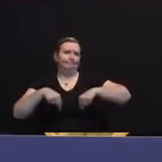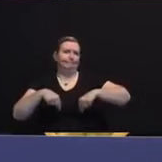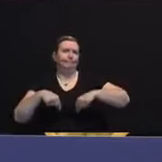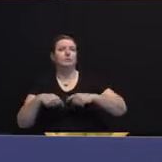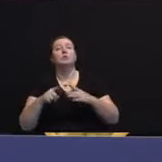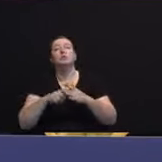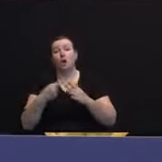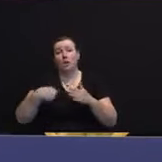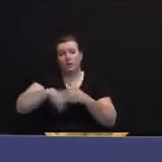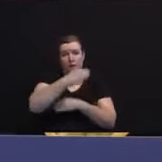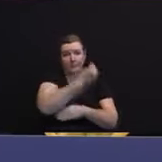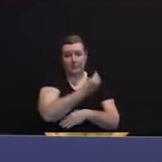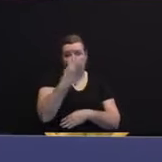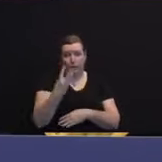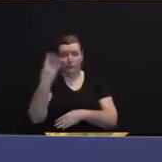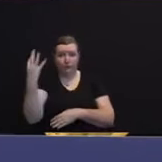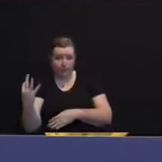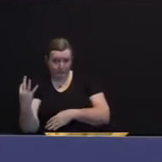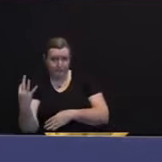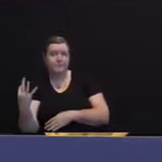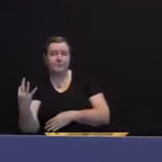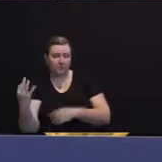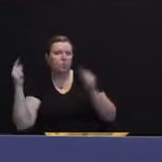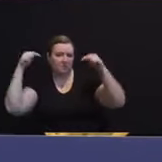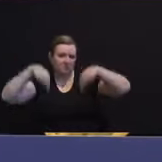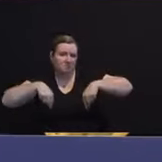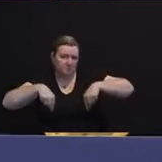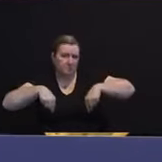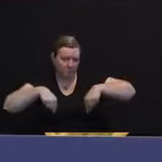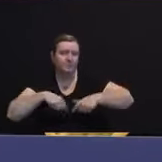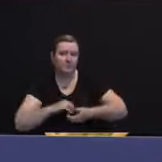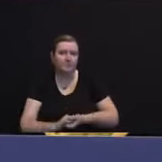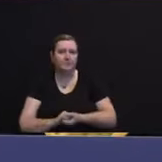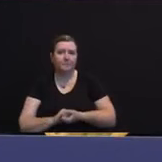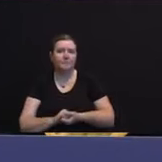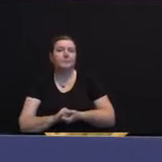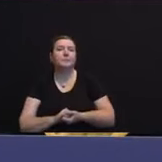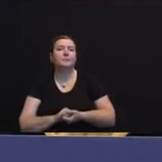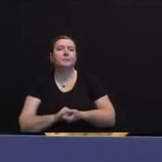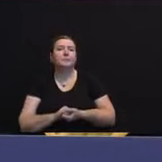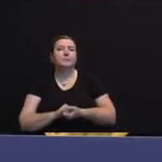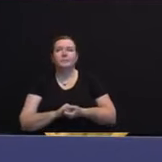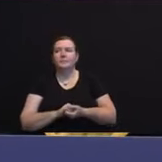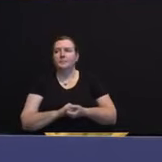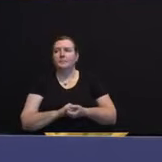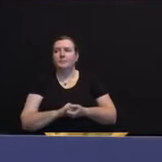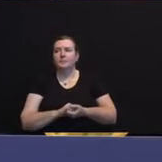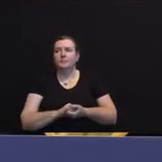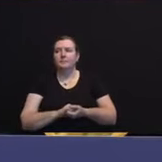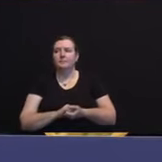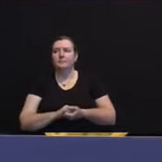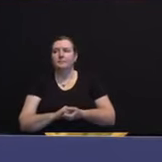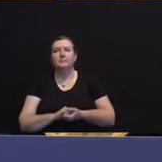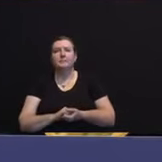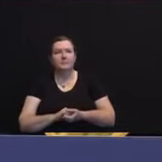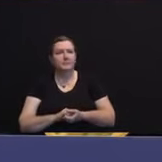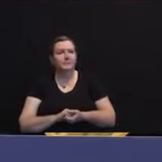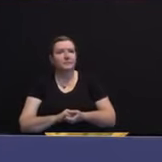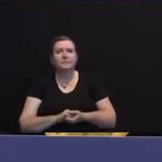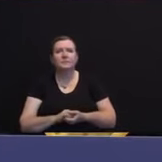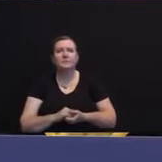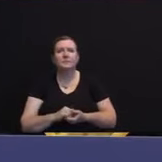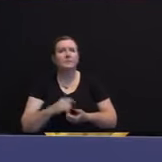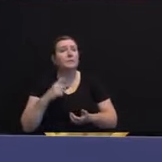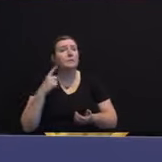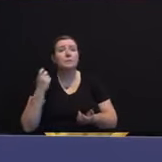schedule beginning next week out of deference to the fact that this thing is raging again, and the more